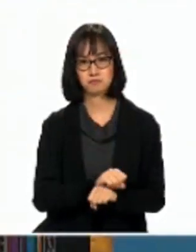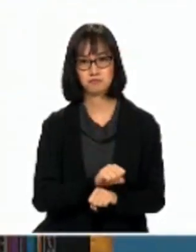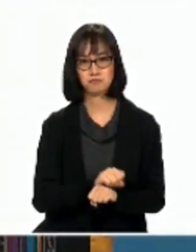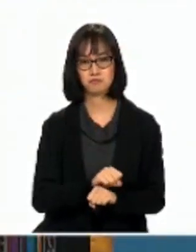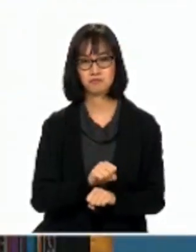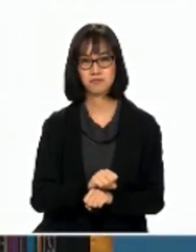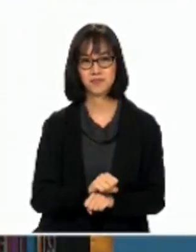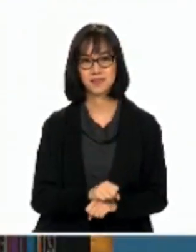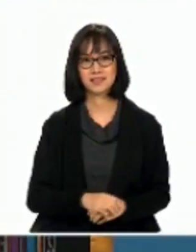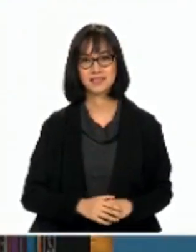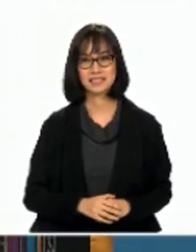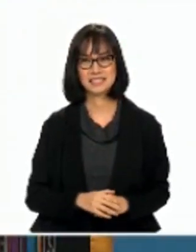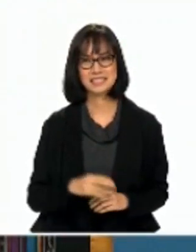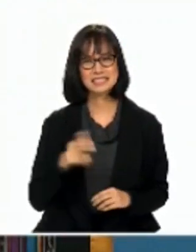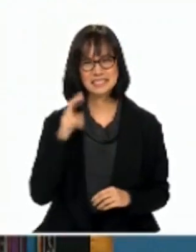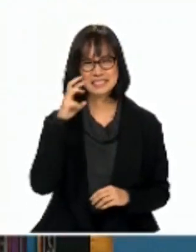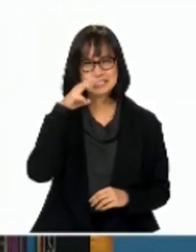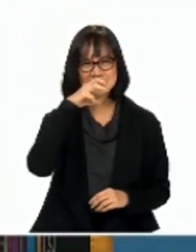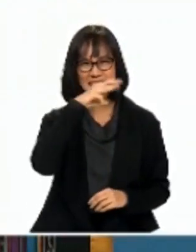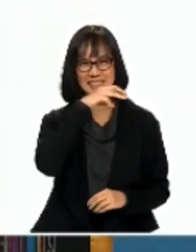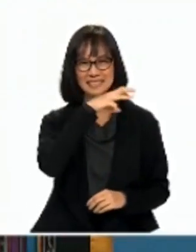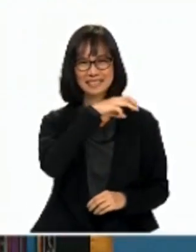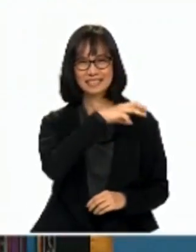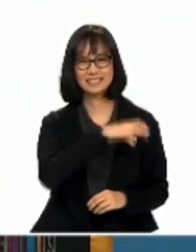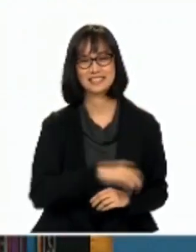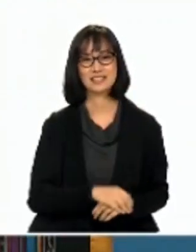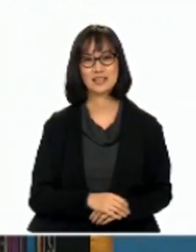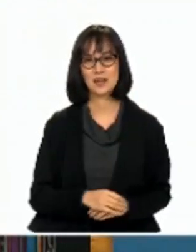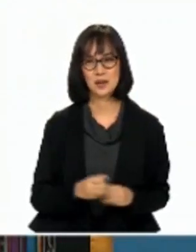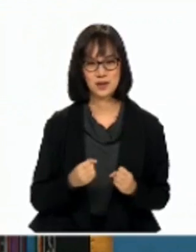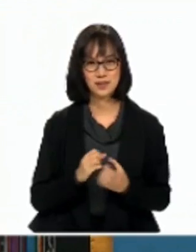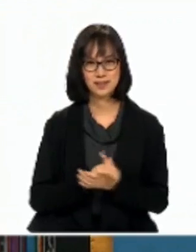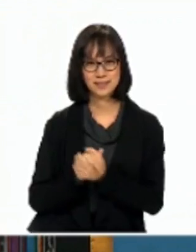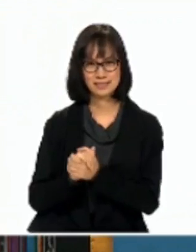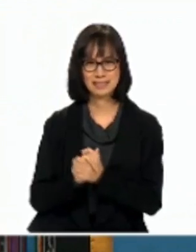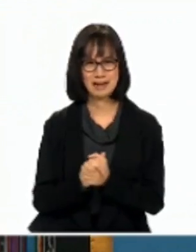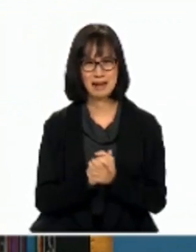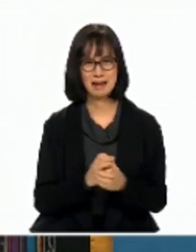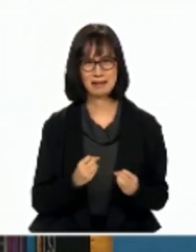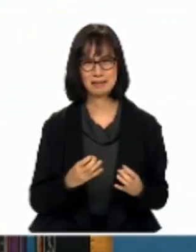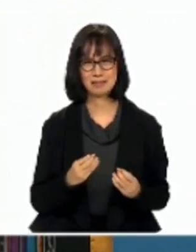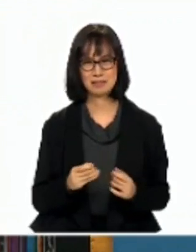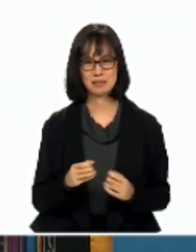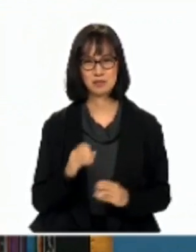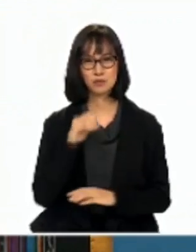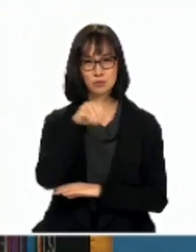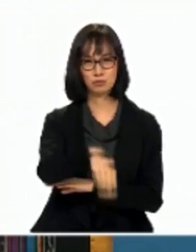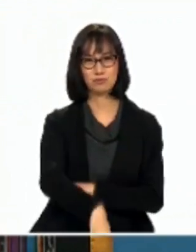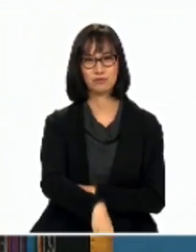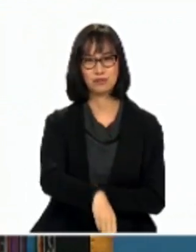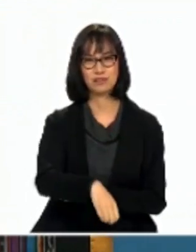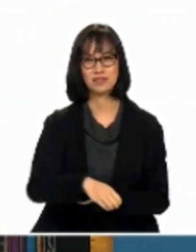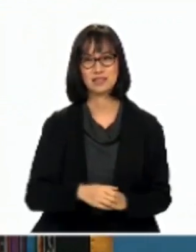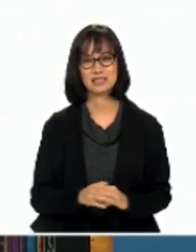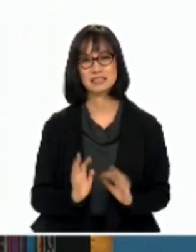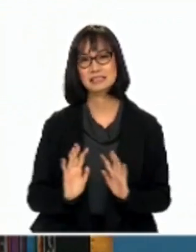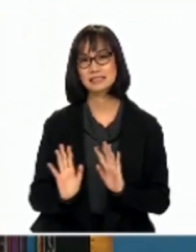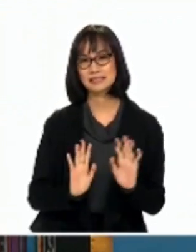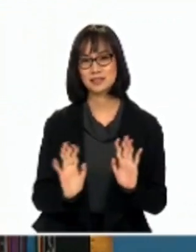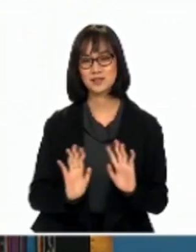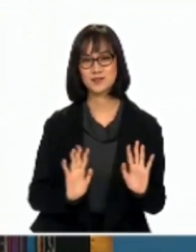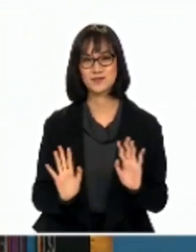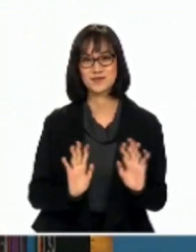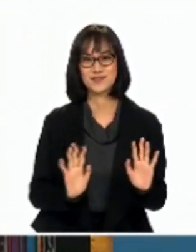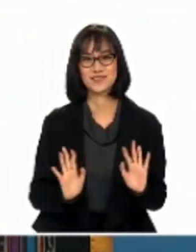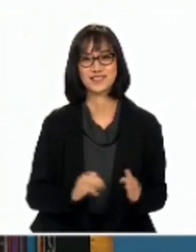Nakukurnihan ako. Too much adulation, bordering pretensions. I can always smell